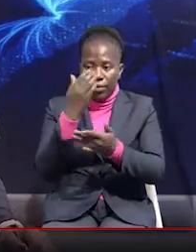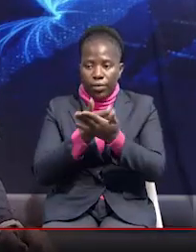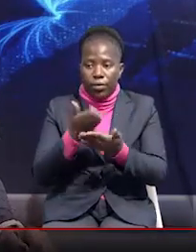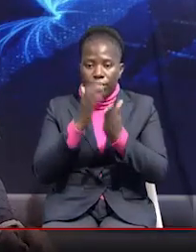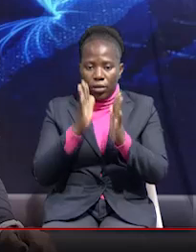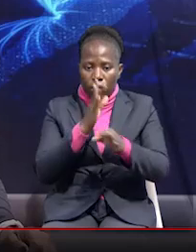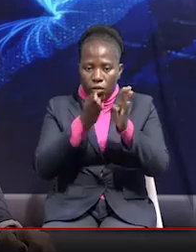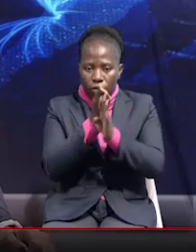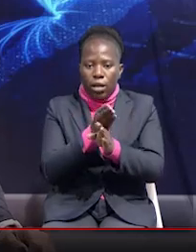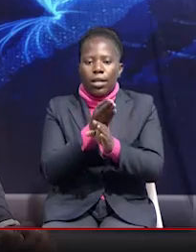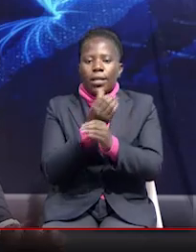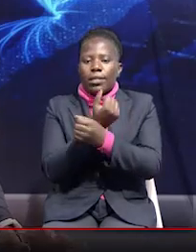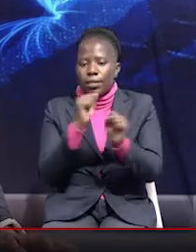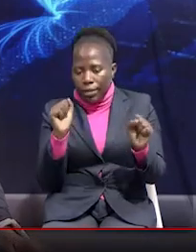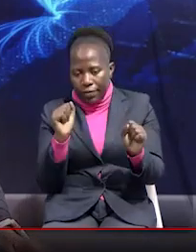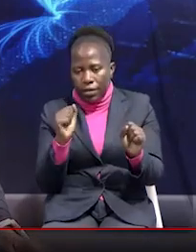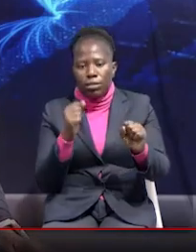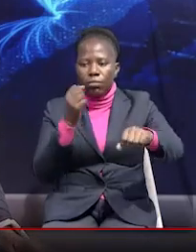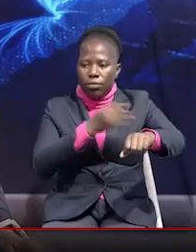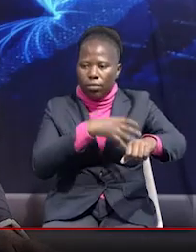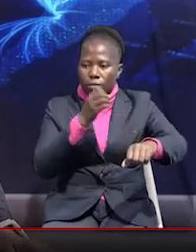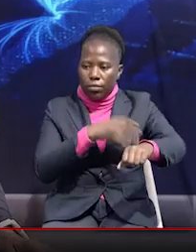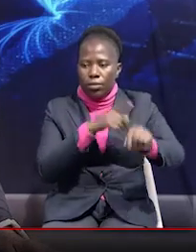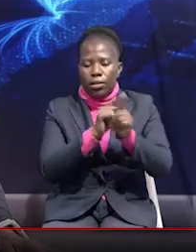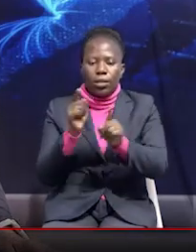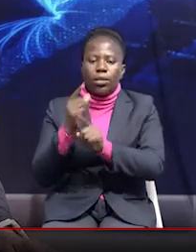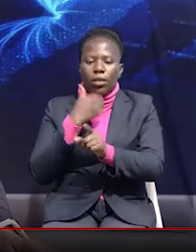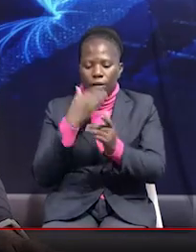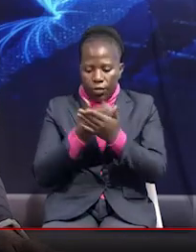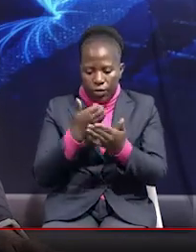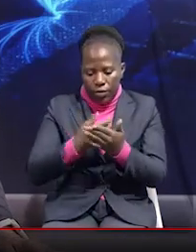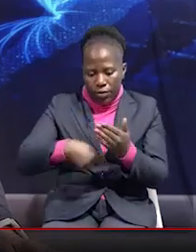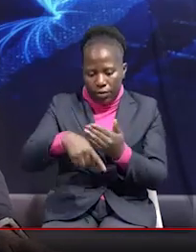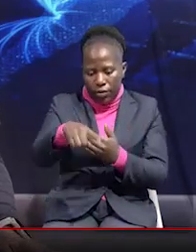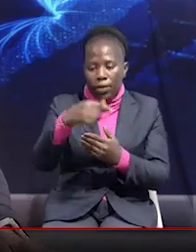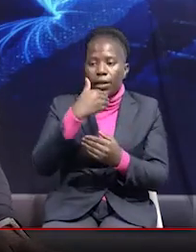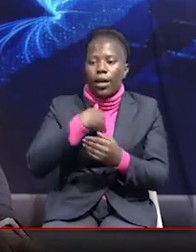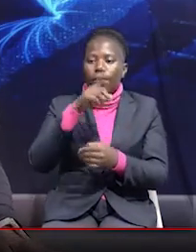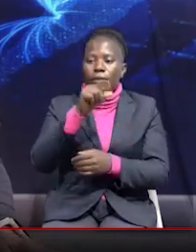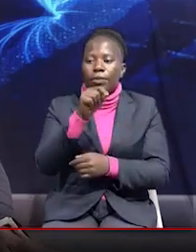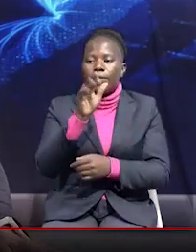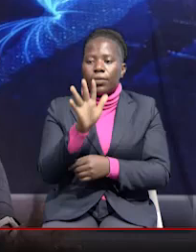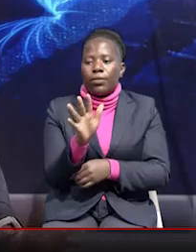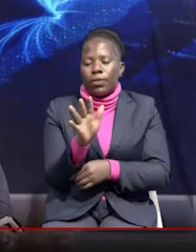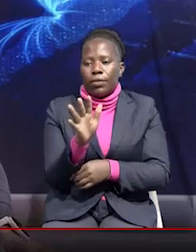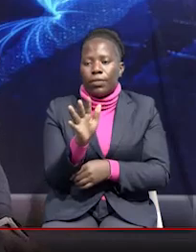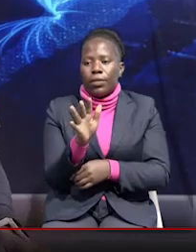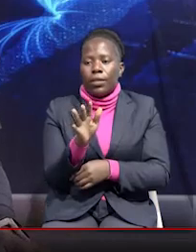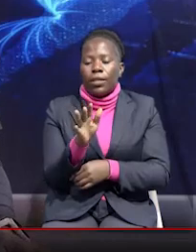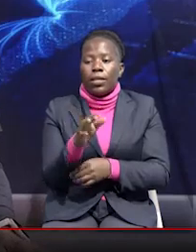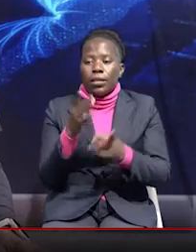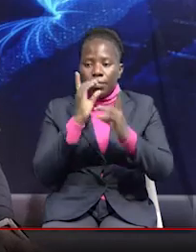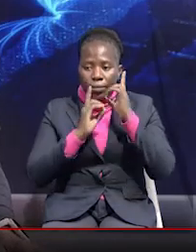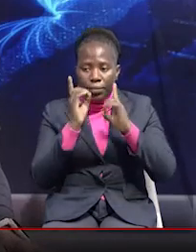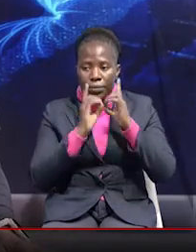savings, investment, productivity, and a sustainable economic growth beyond 2025. That has been our